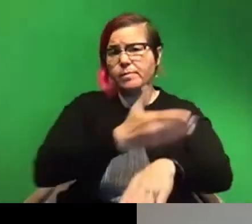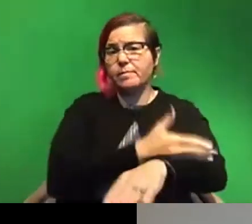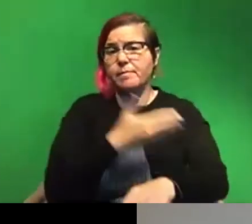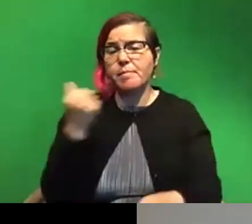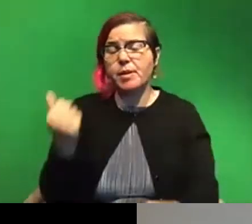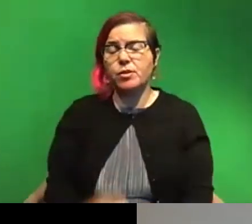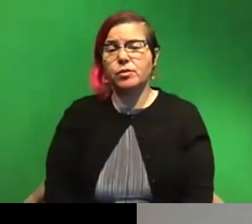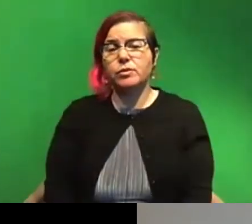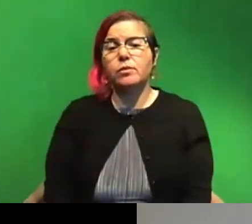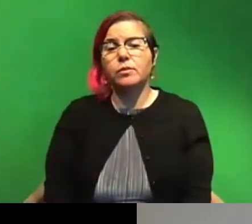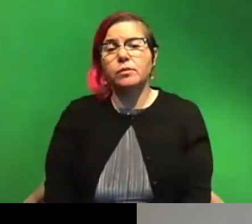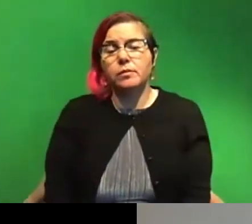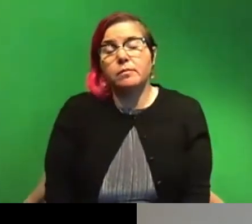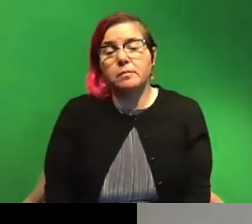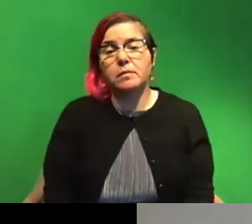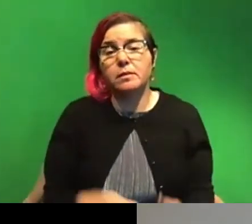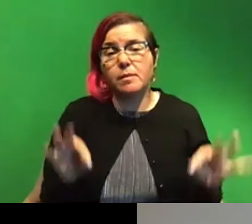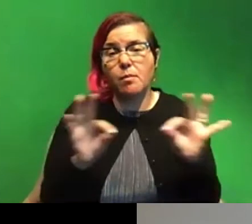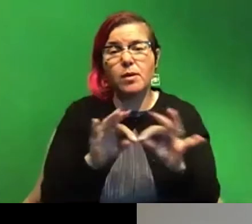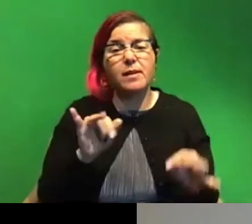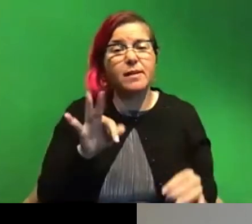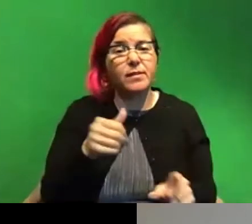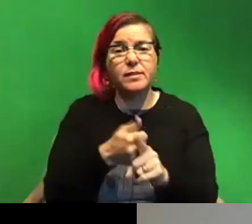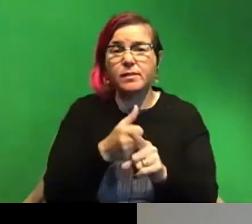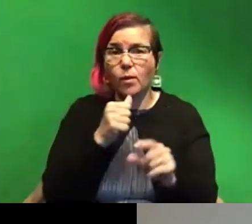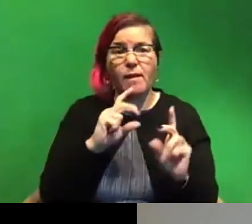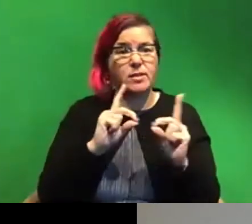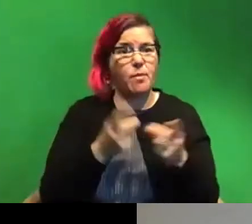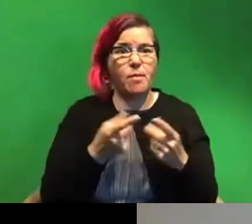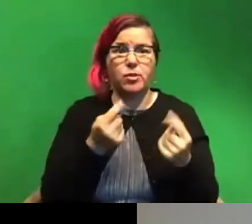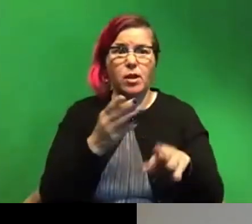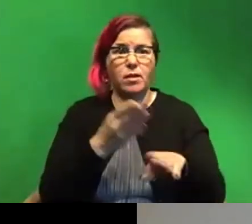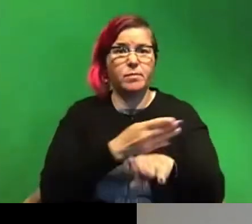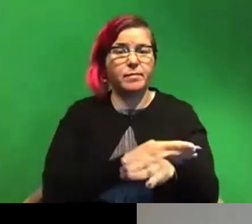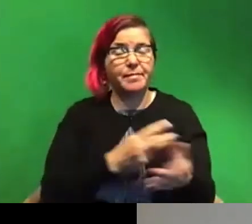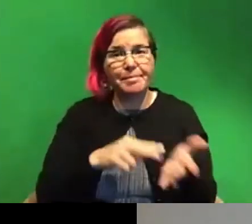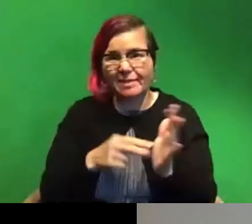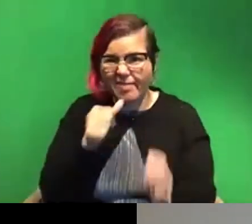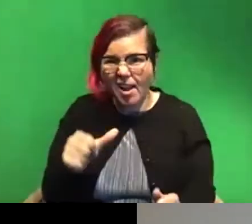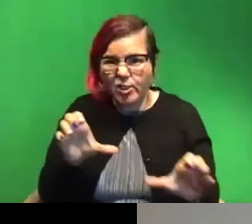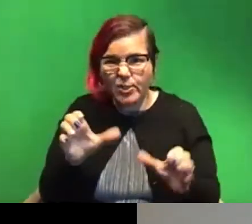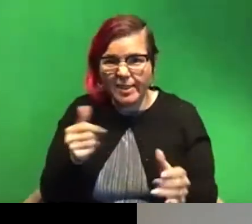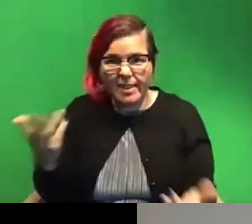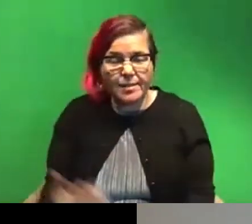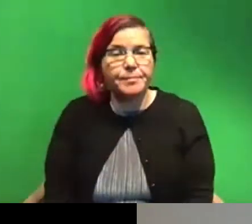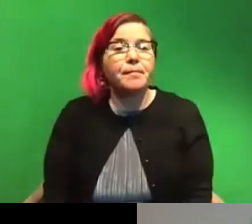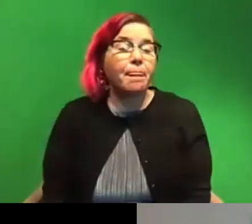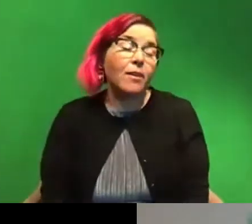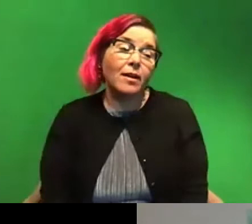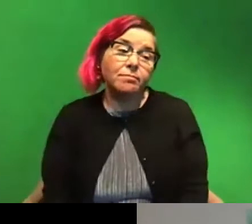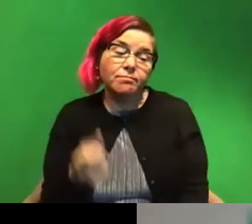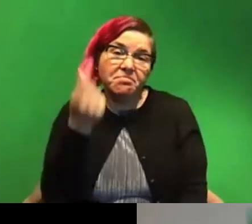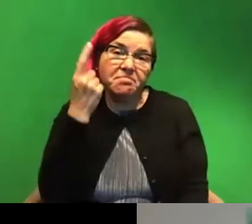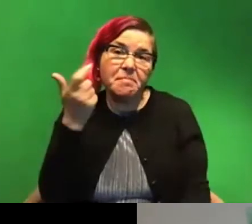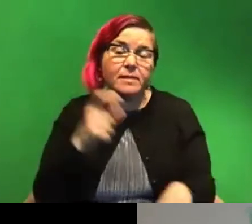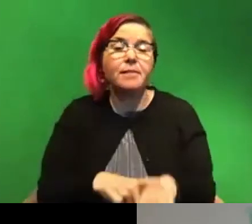And so I think that's something that's important. If you don't even have a department to try to do better, then you're not doing better. You know? Big time. Yeah.